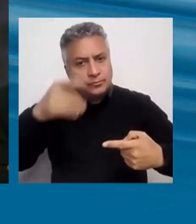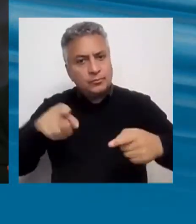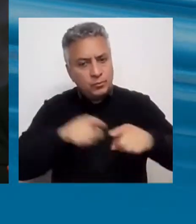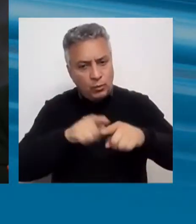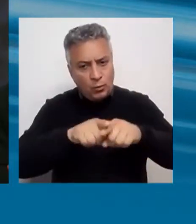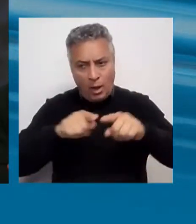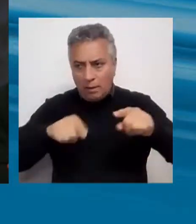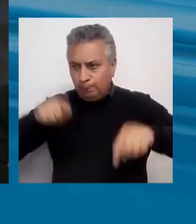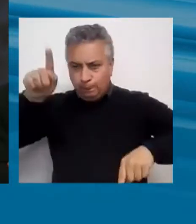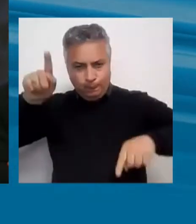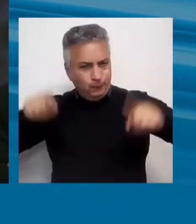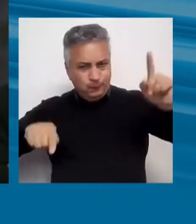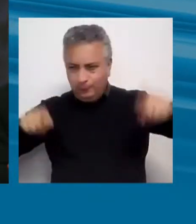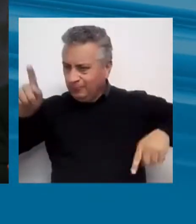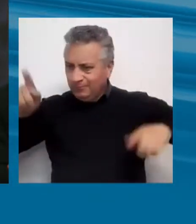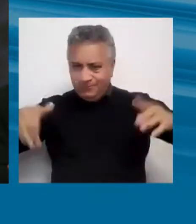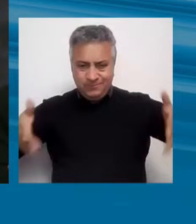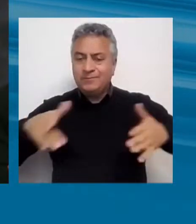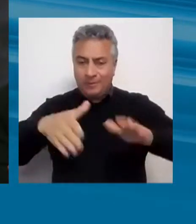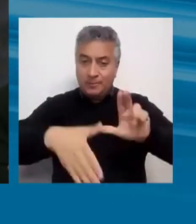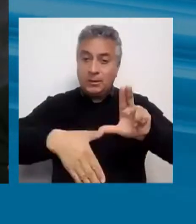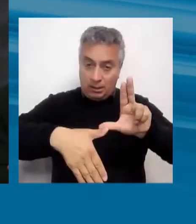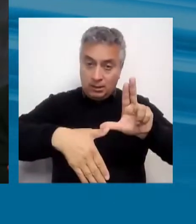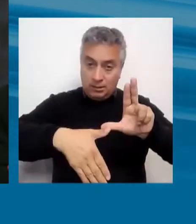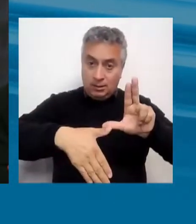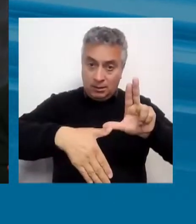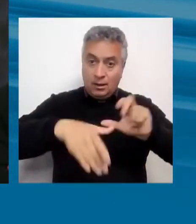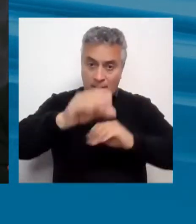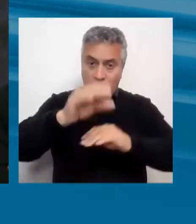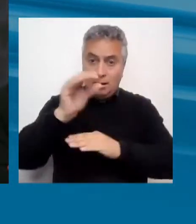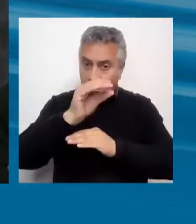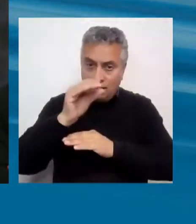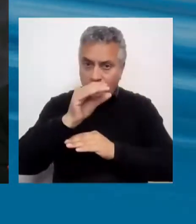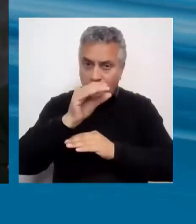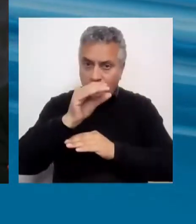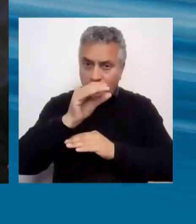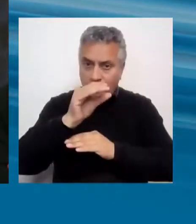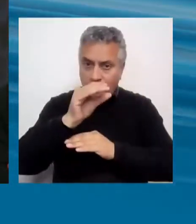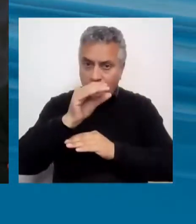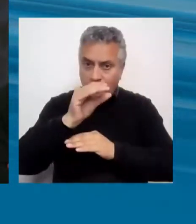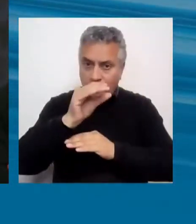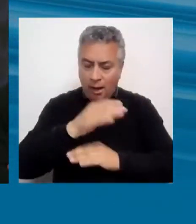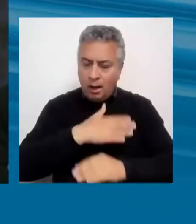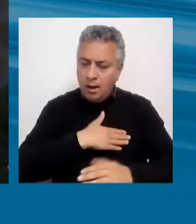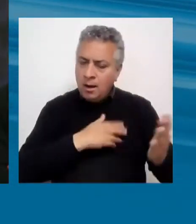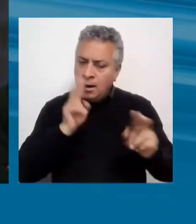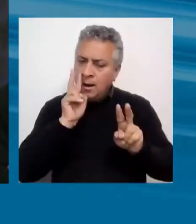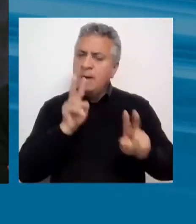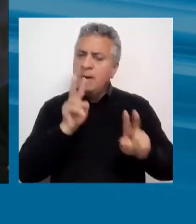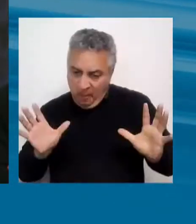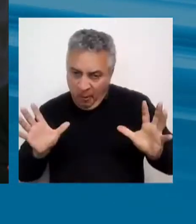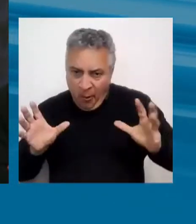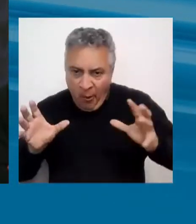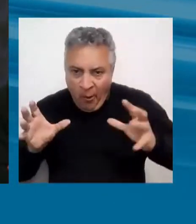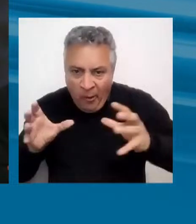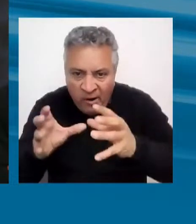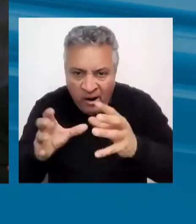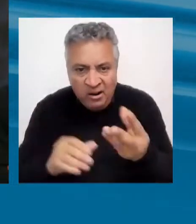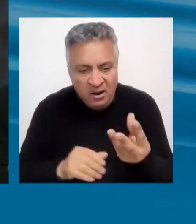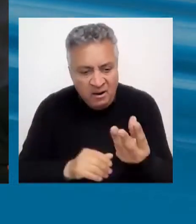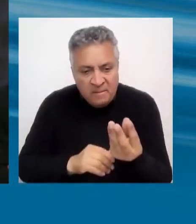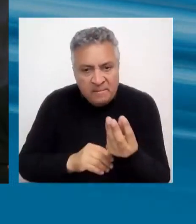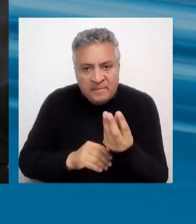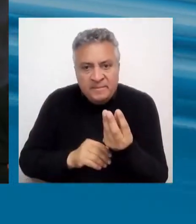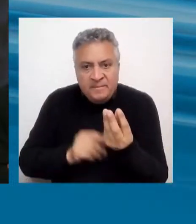the high levels of Latin America and the Caribbean show that the high levels of concentration of wealth is in the hands